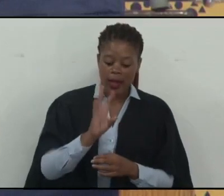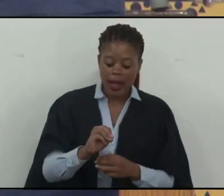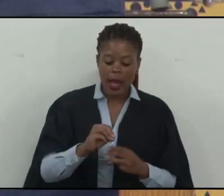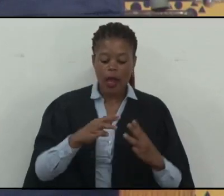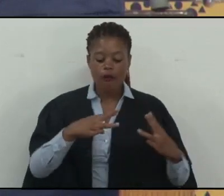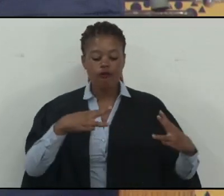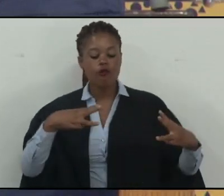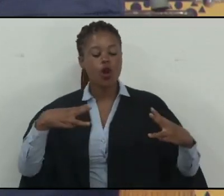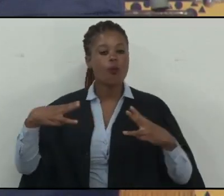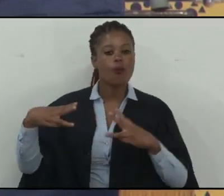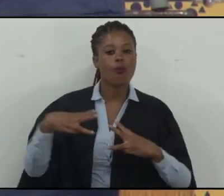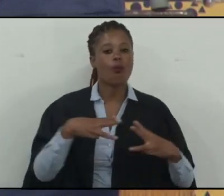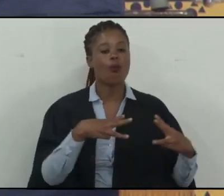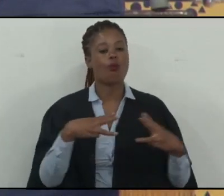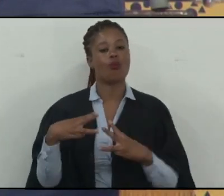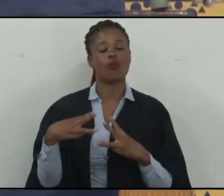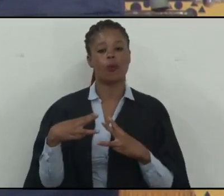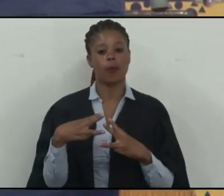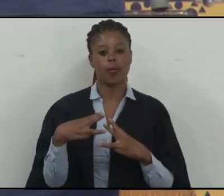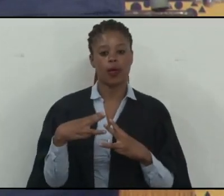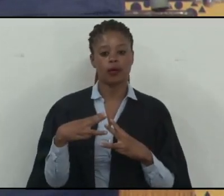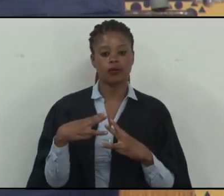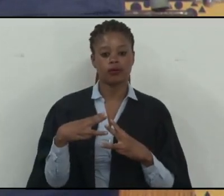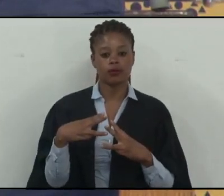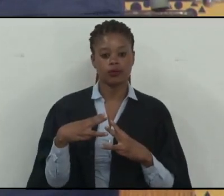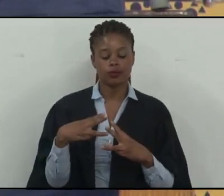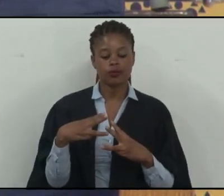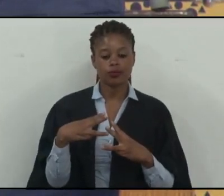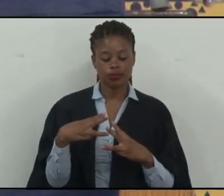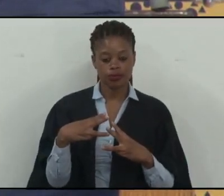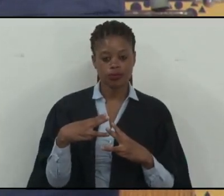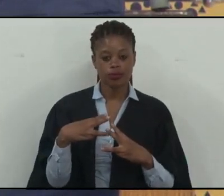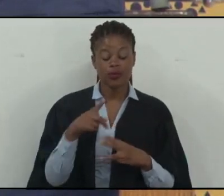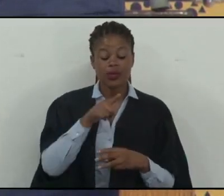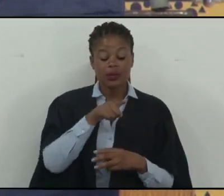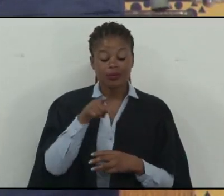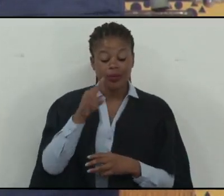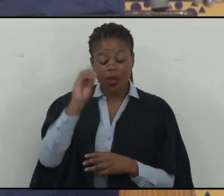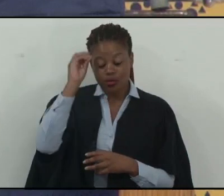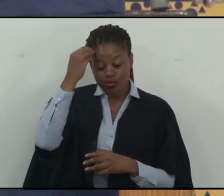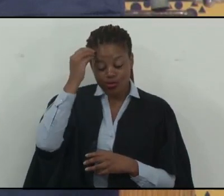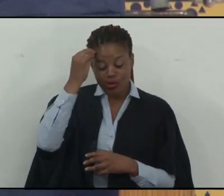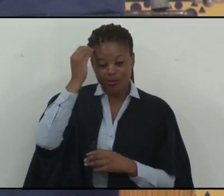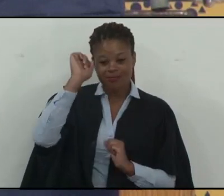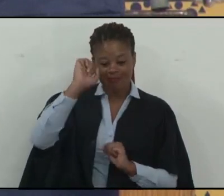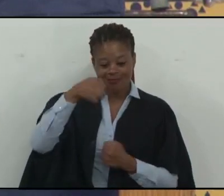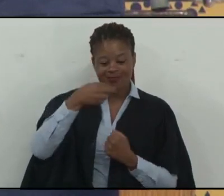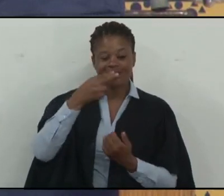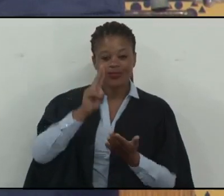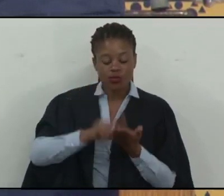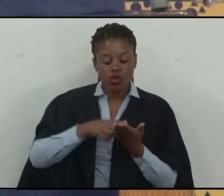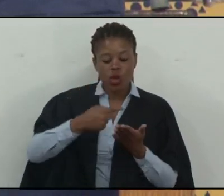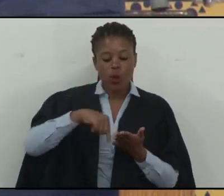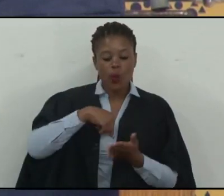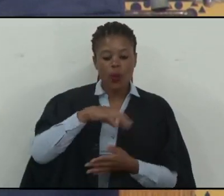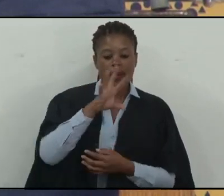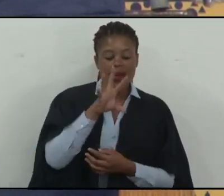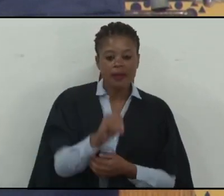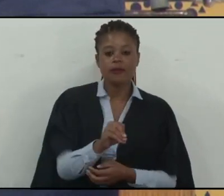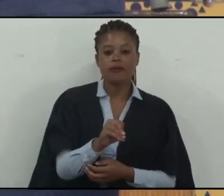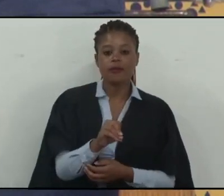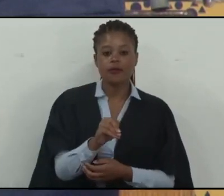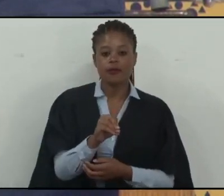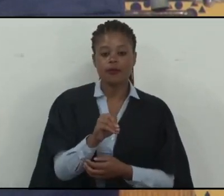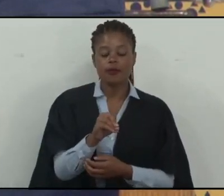war. I wish I had better news, but that's the reality. We are confronted with the